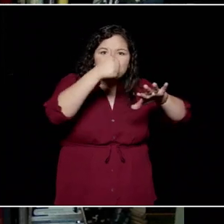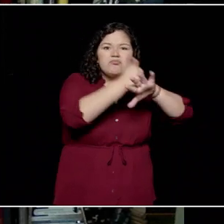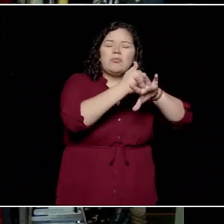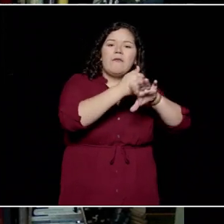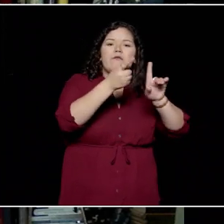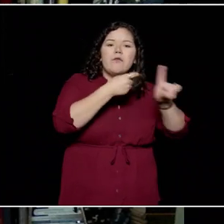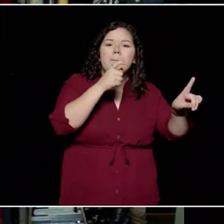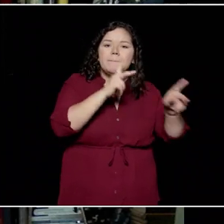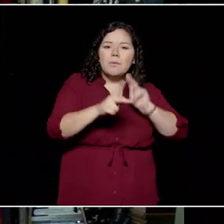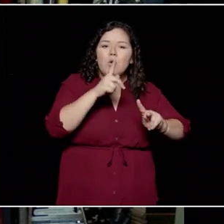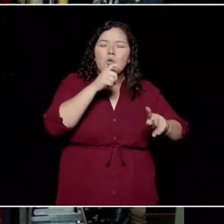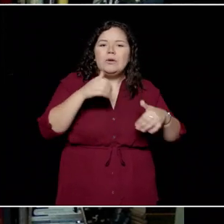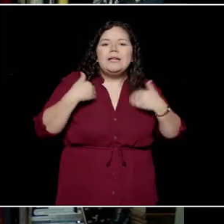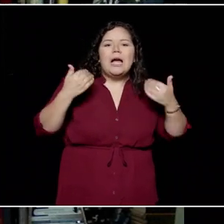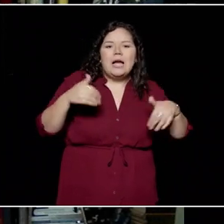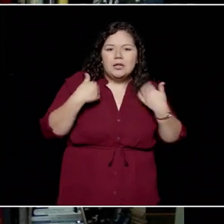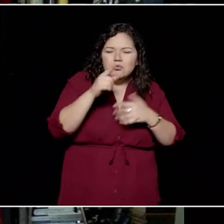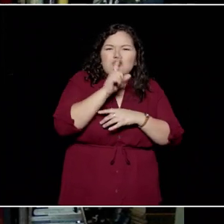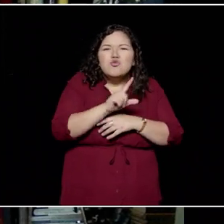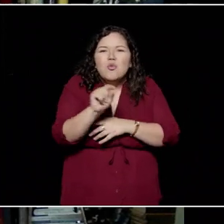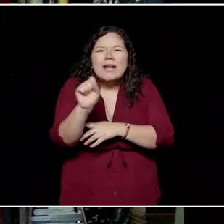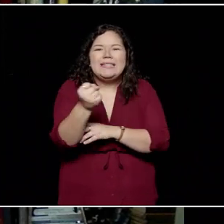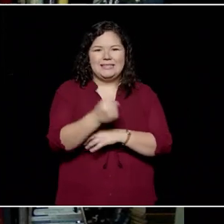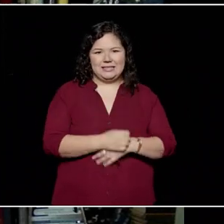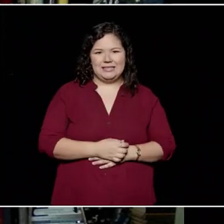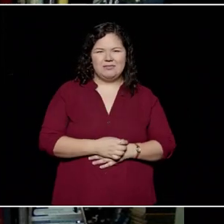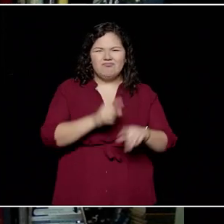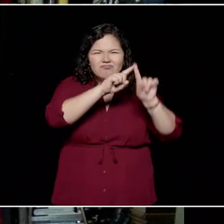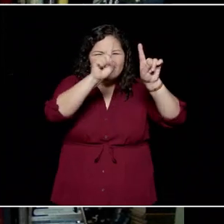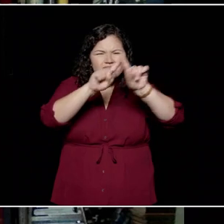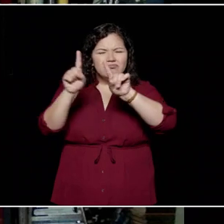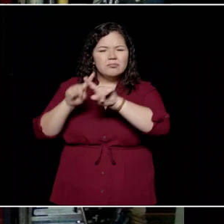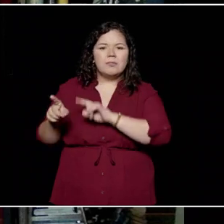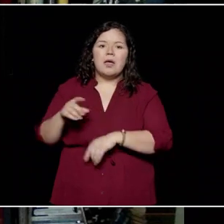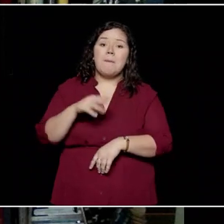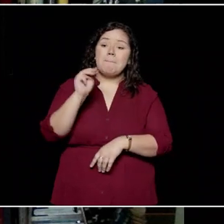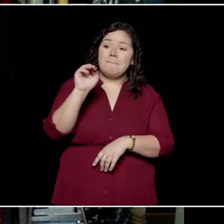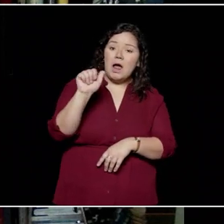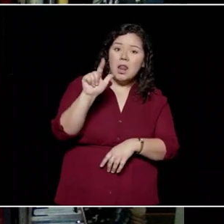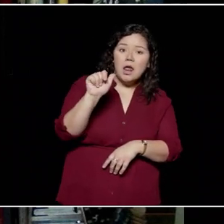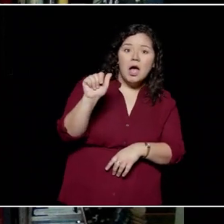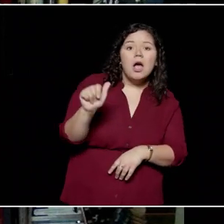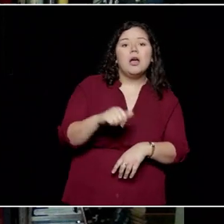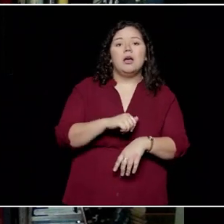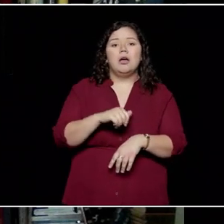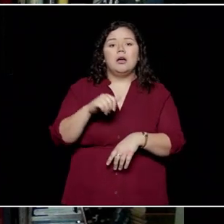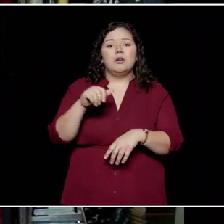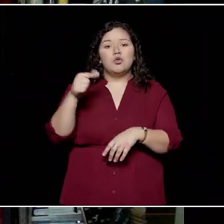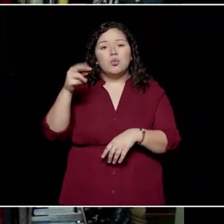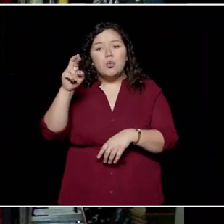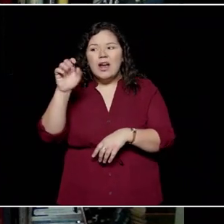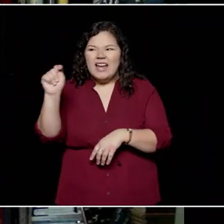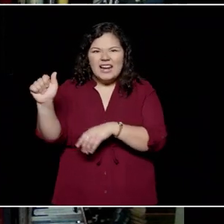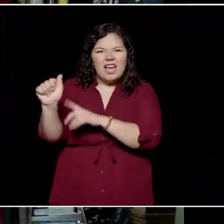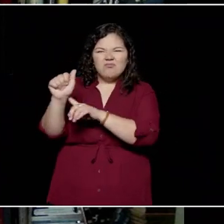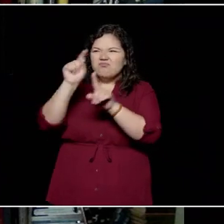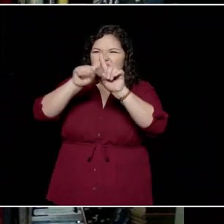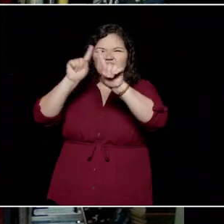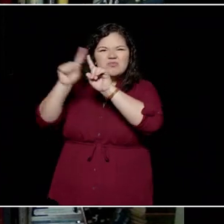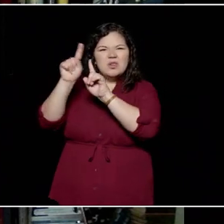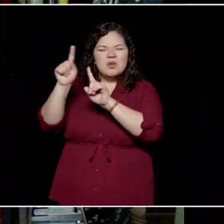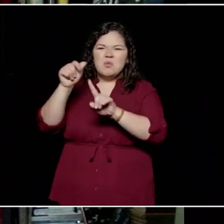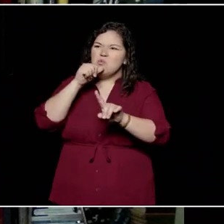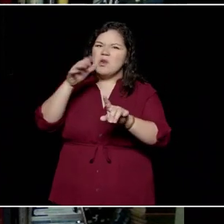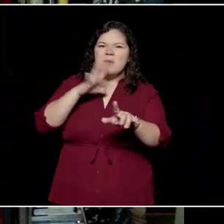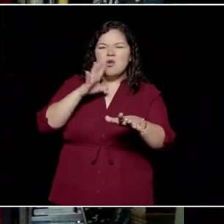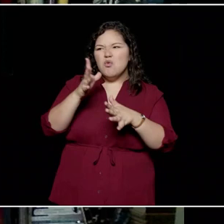are divisible in her 20s. And who can dispute the impact that Malala and Greta have had on the world?